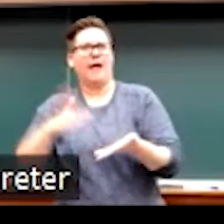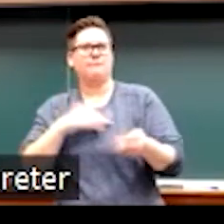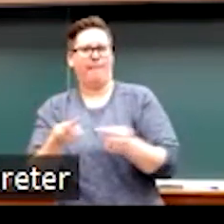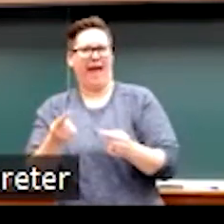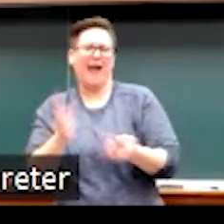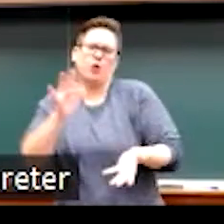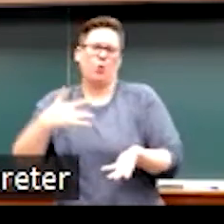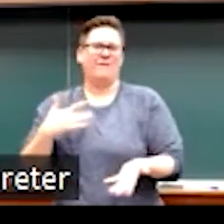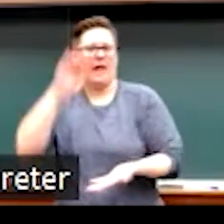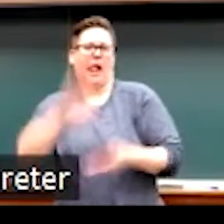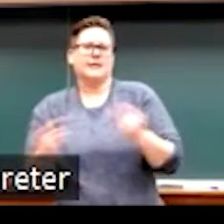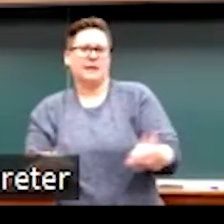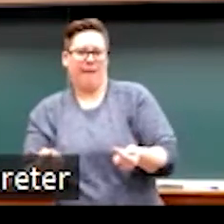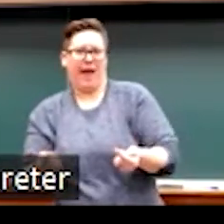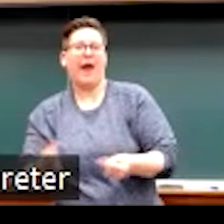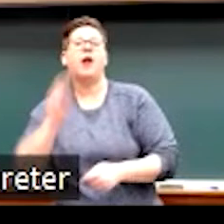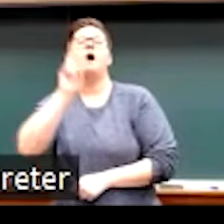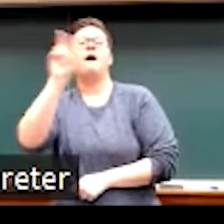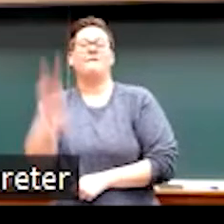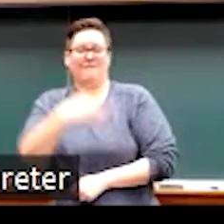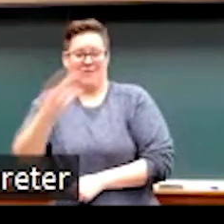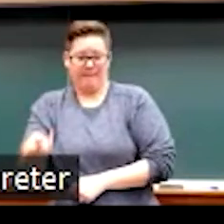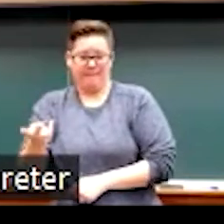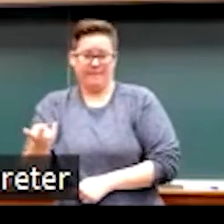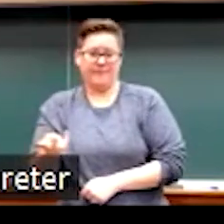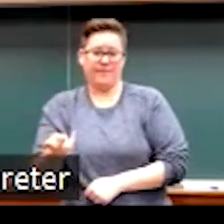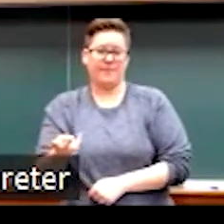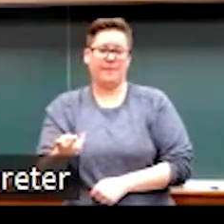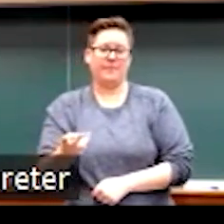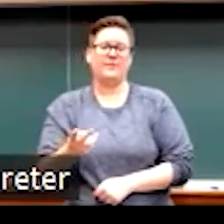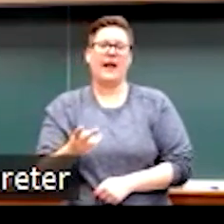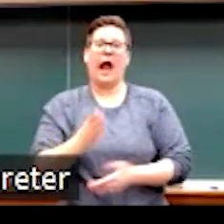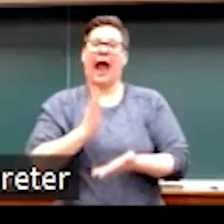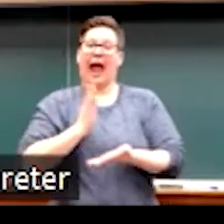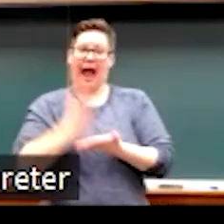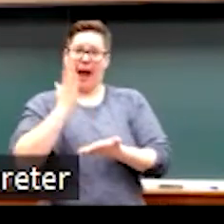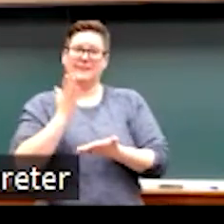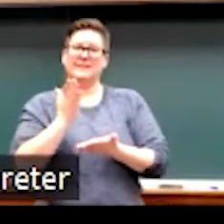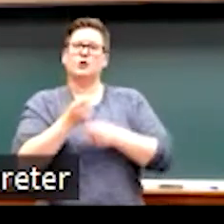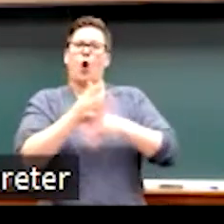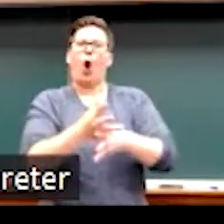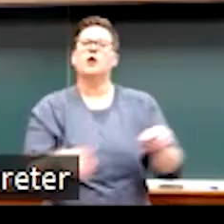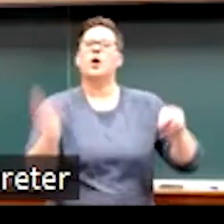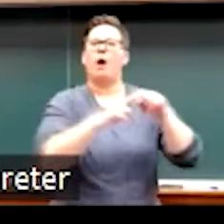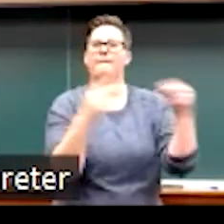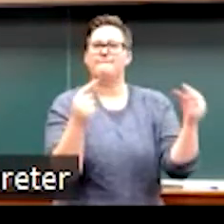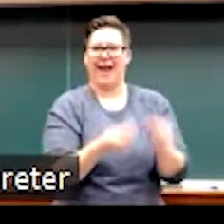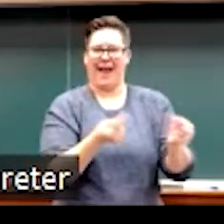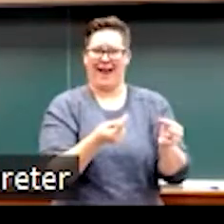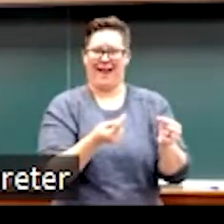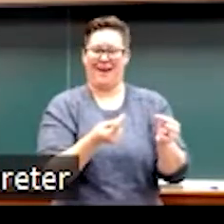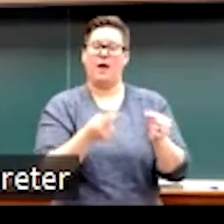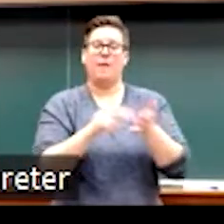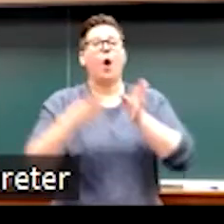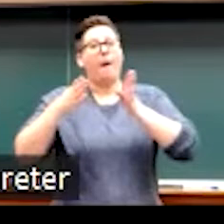Now, if you flip that around, this is an interesting term, abstinence-induced hyperalgesia. What this is getting at is